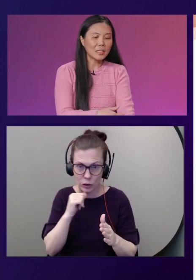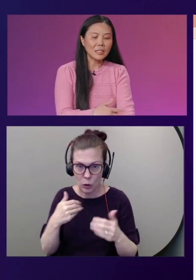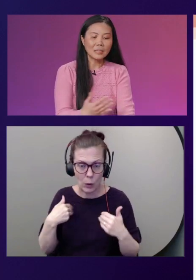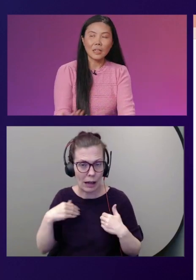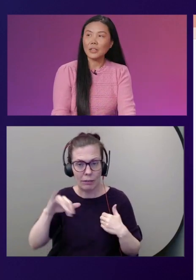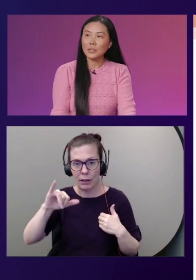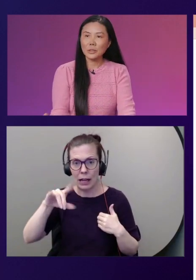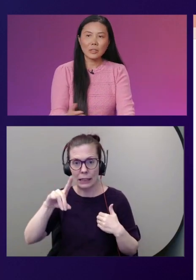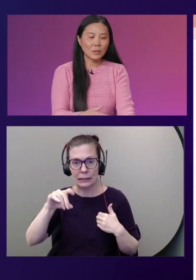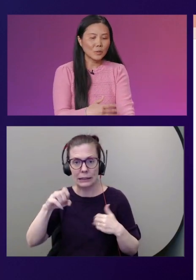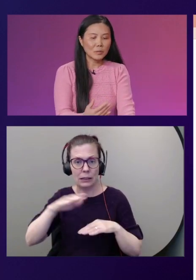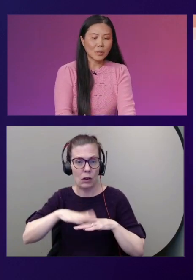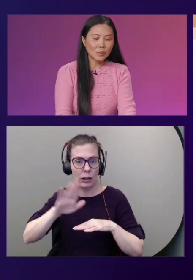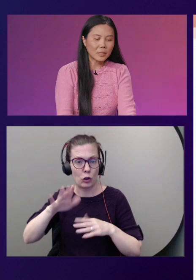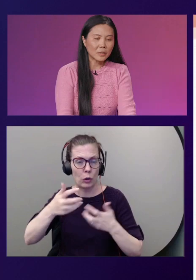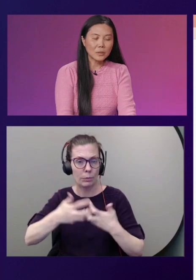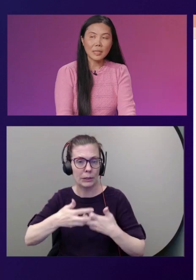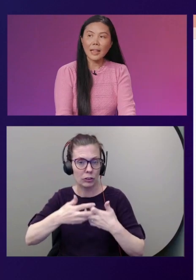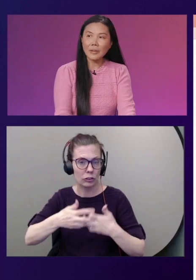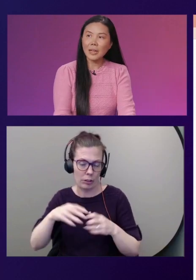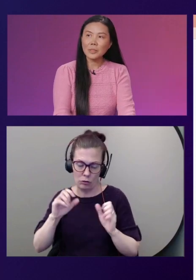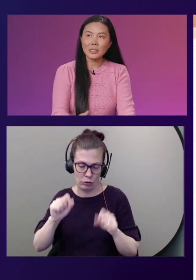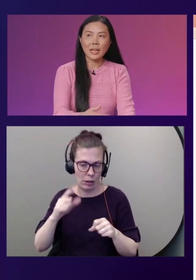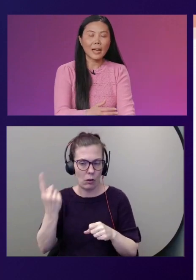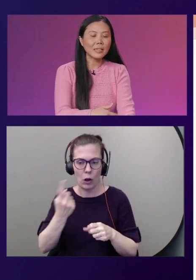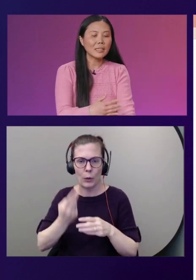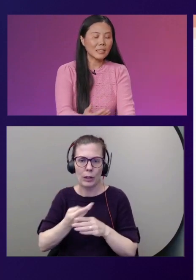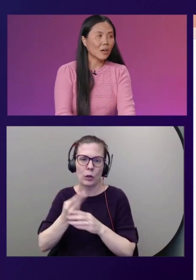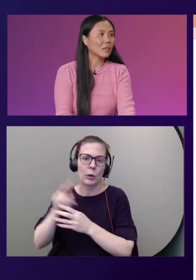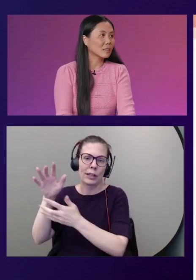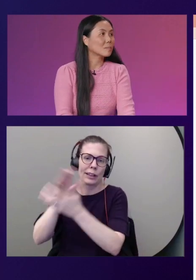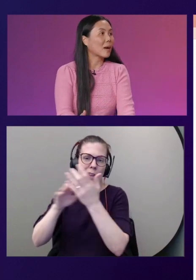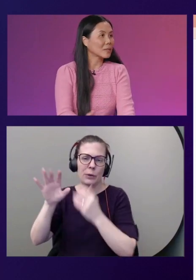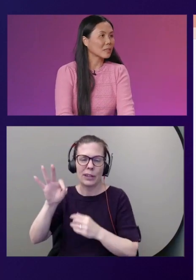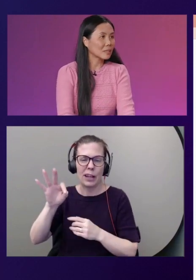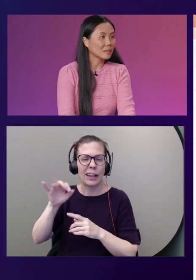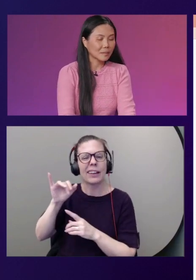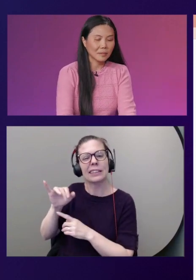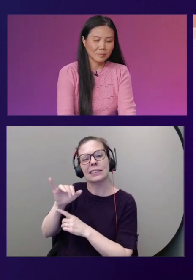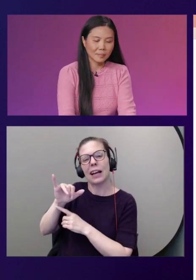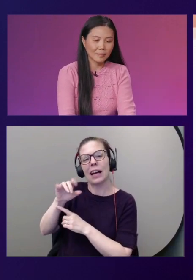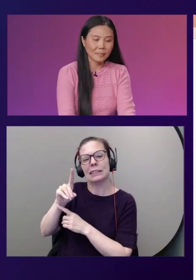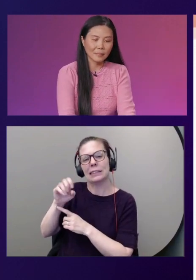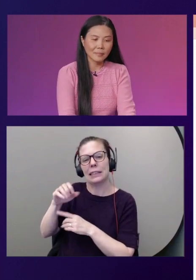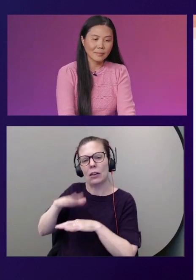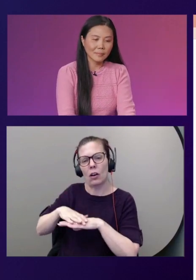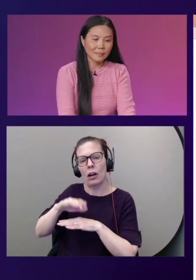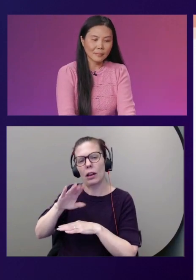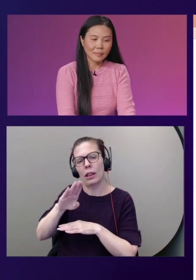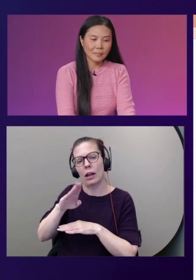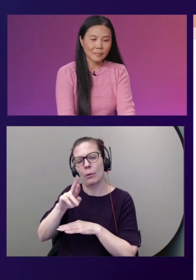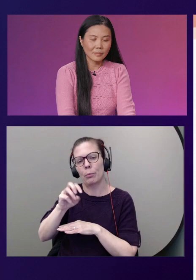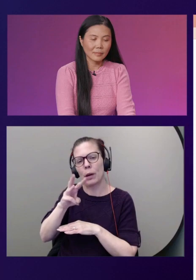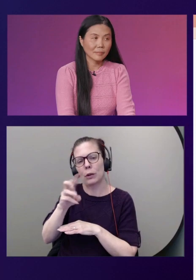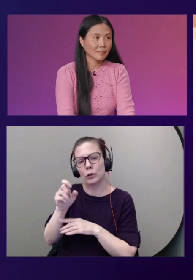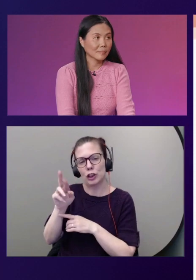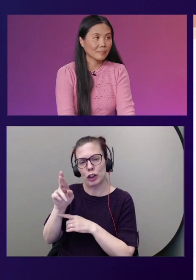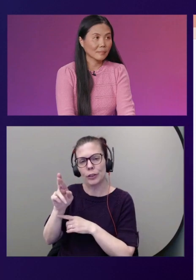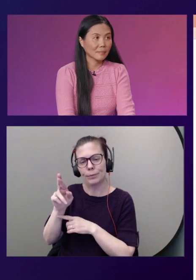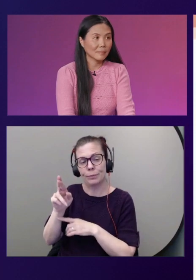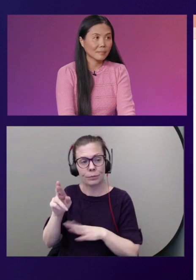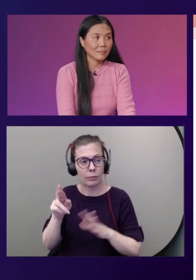your machine, you can always use the Cloud9, which is the IDE on the browser. Or if you want to